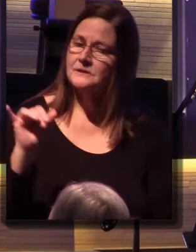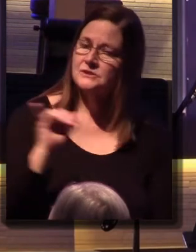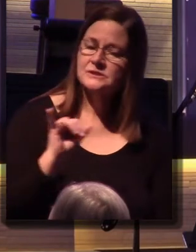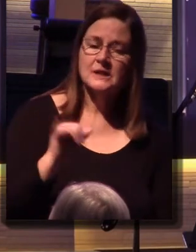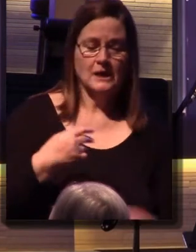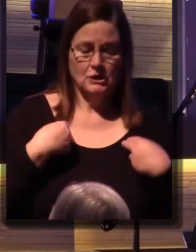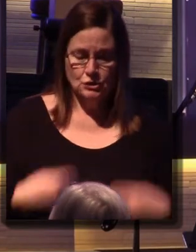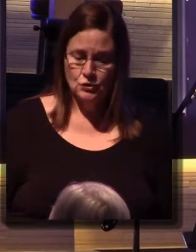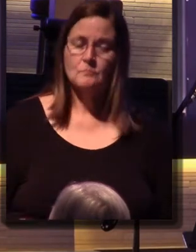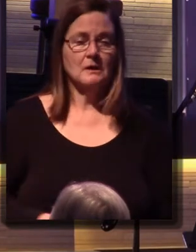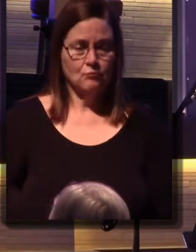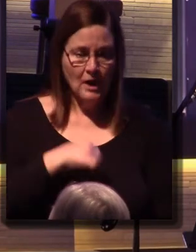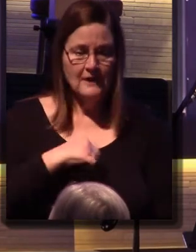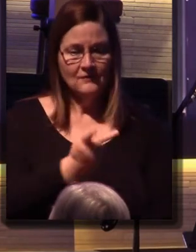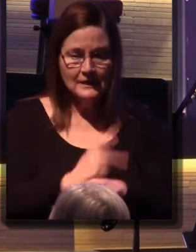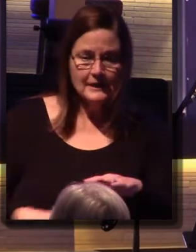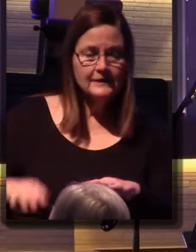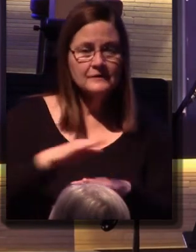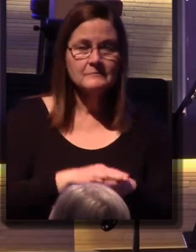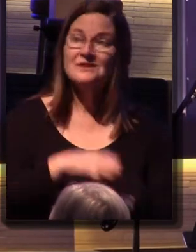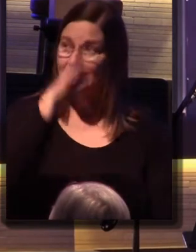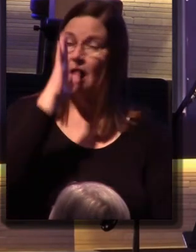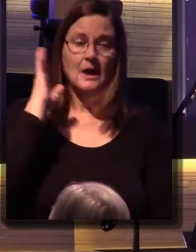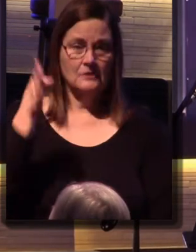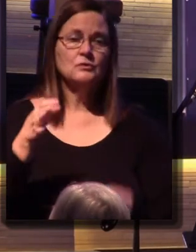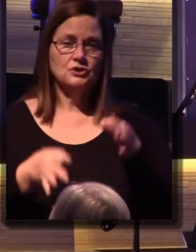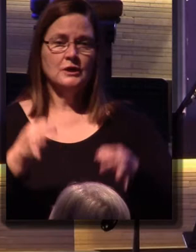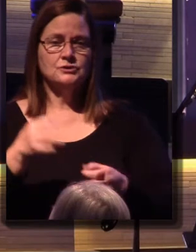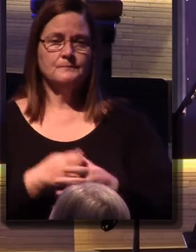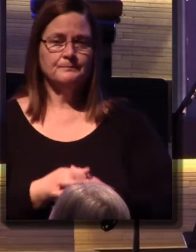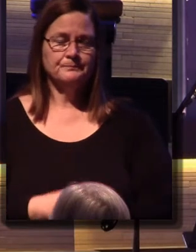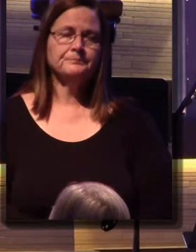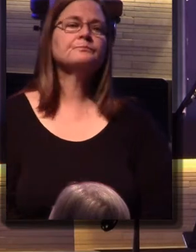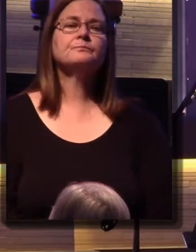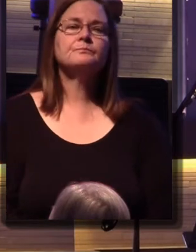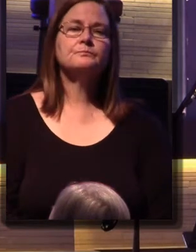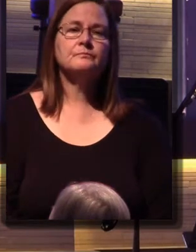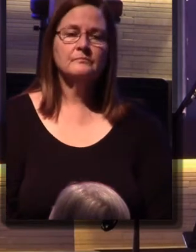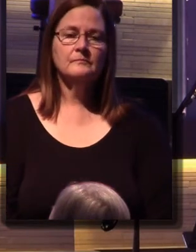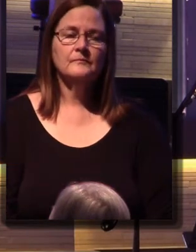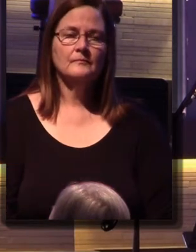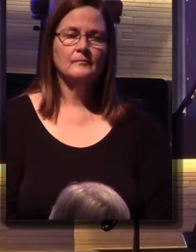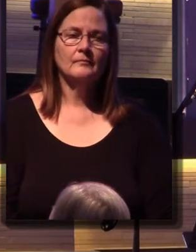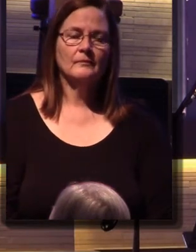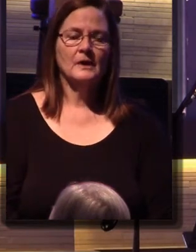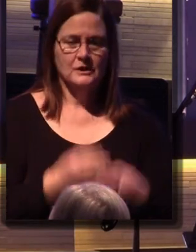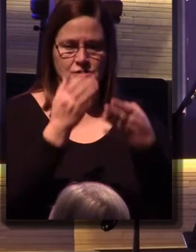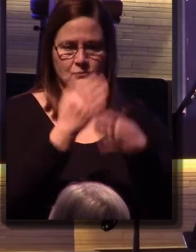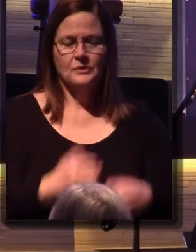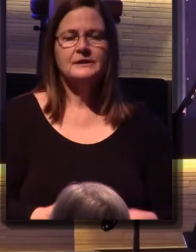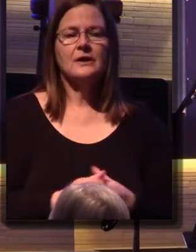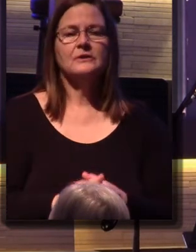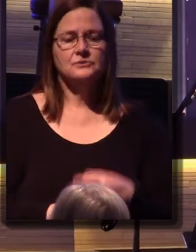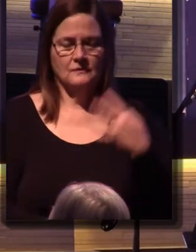last. And just like human prideful kingdoms, they come under the judgment of God. And so it is broken